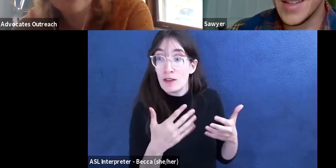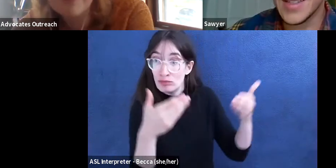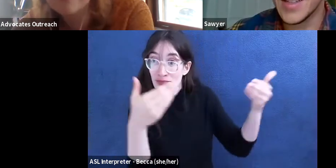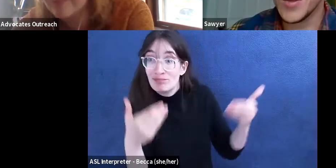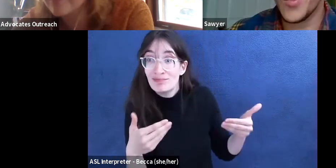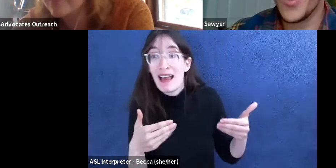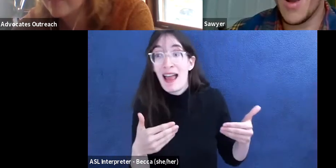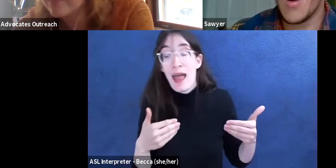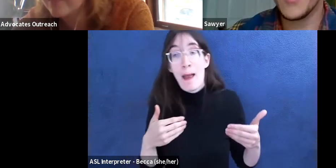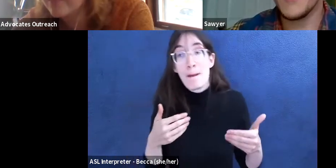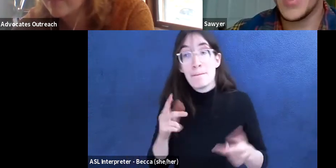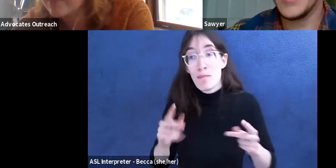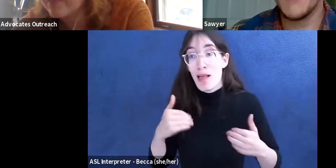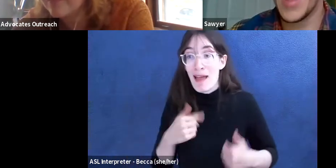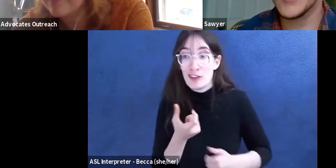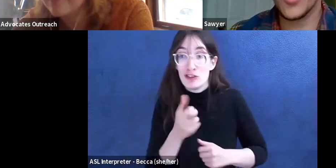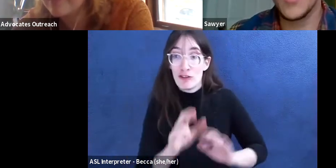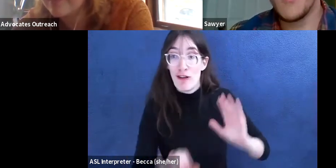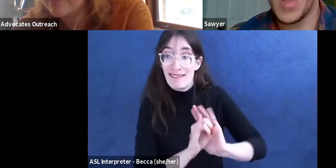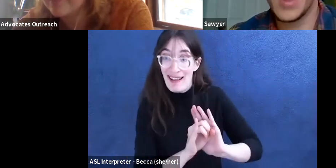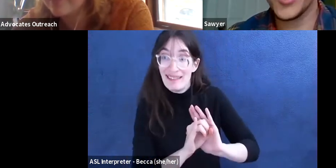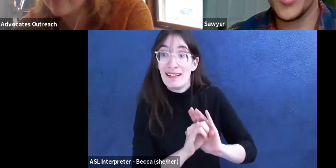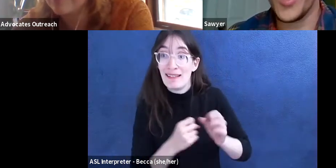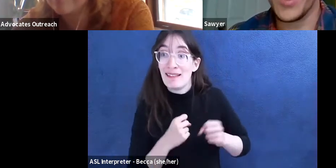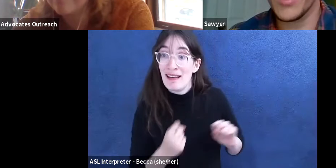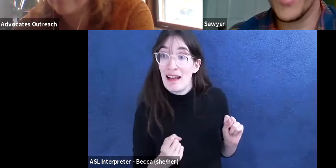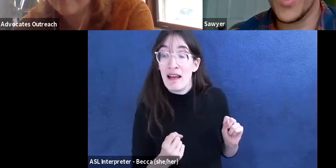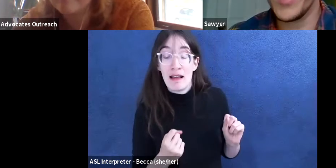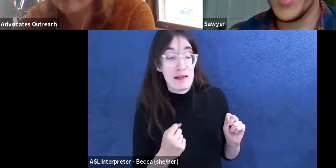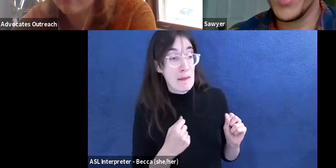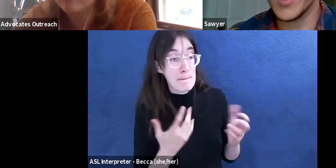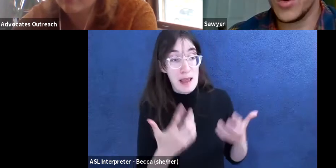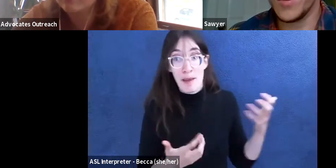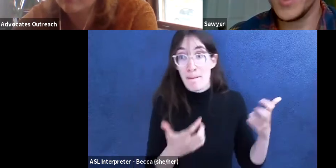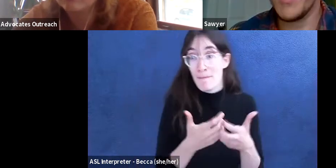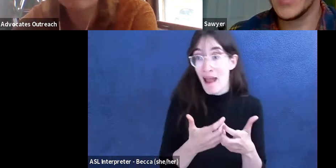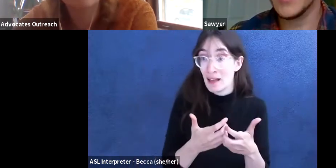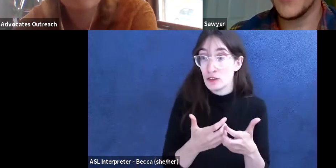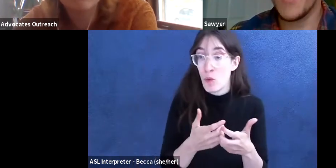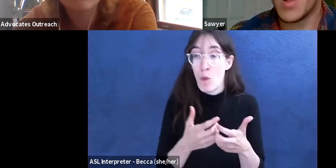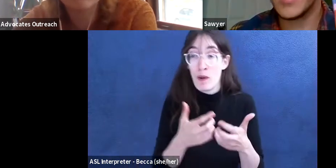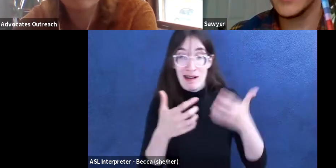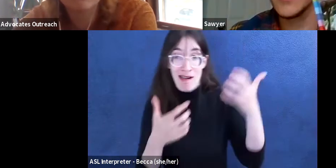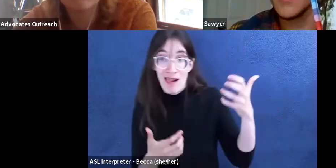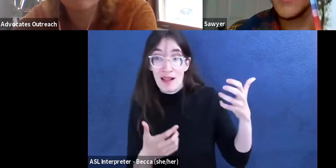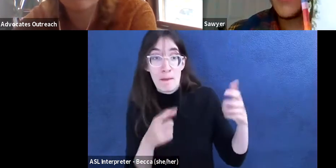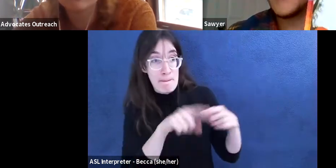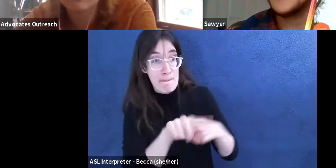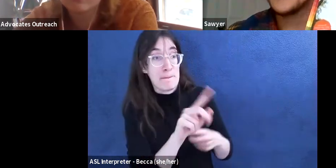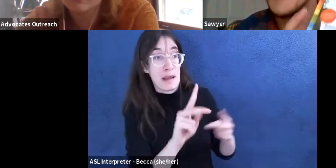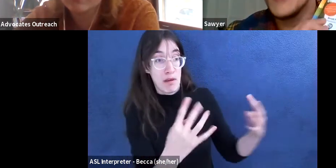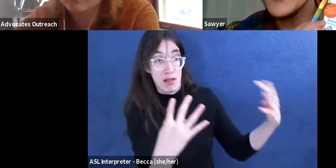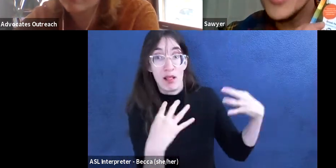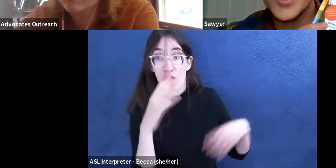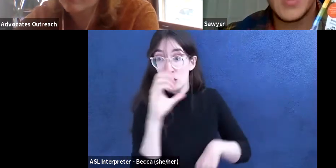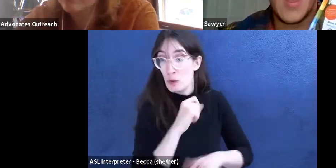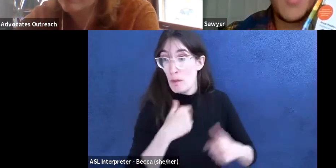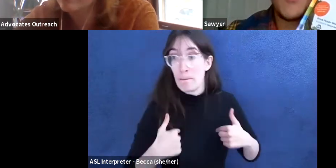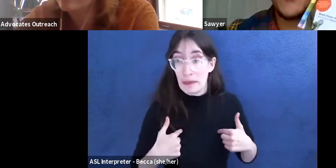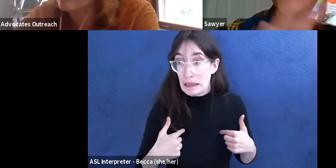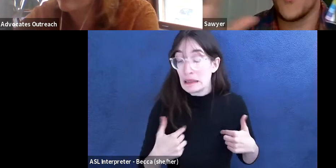what sex assigned at birth. It doesn't use that term at all. It says when babies are born, people ask, is it a boy or a